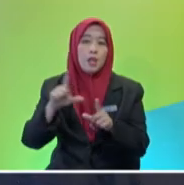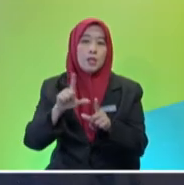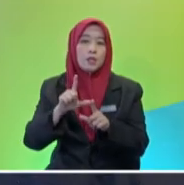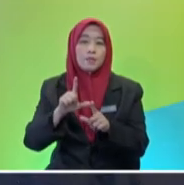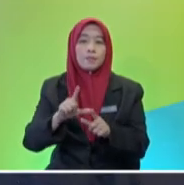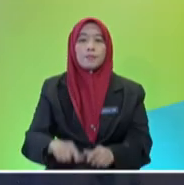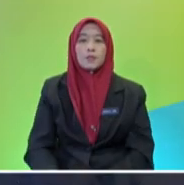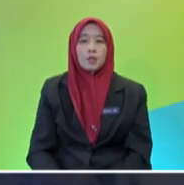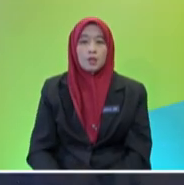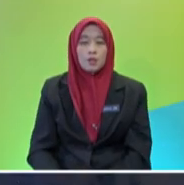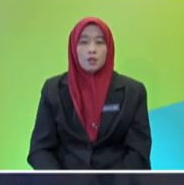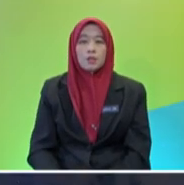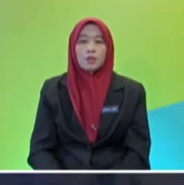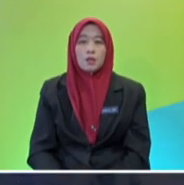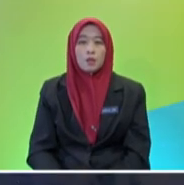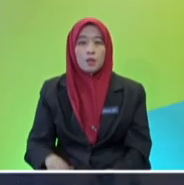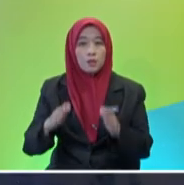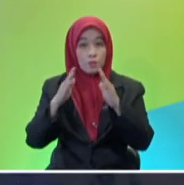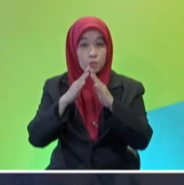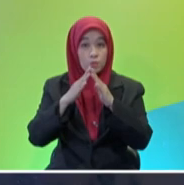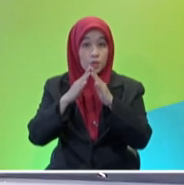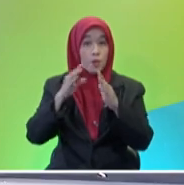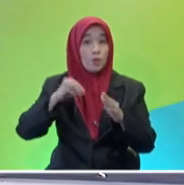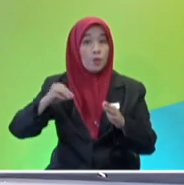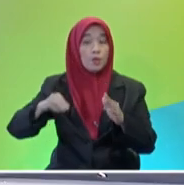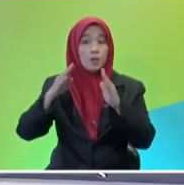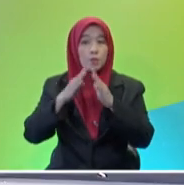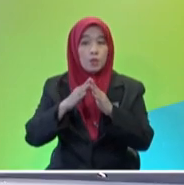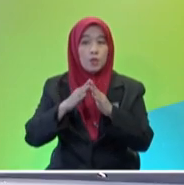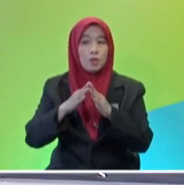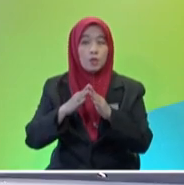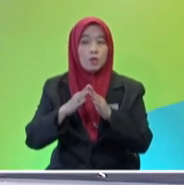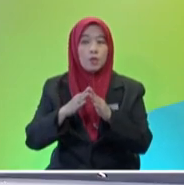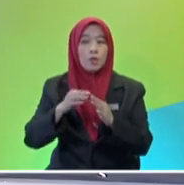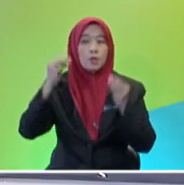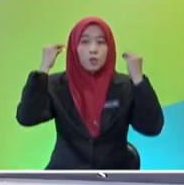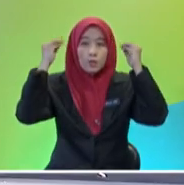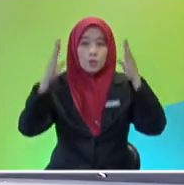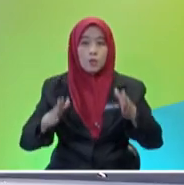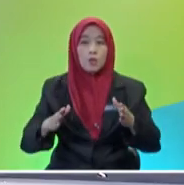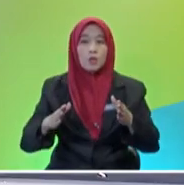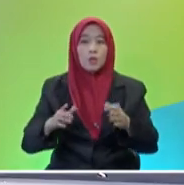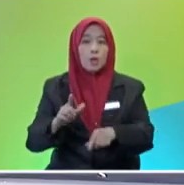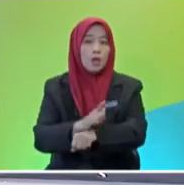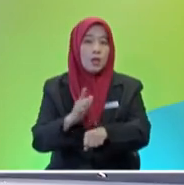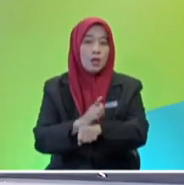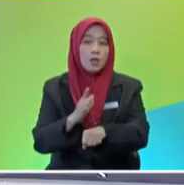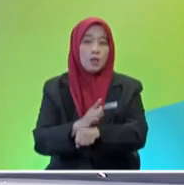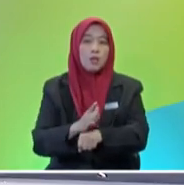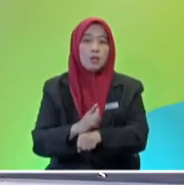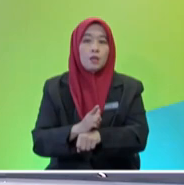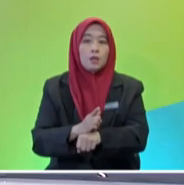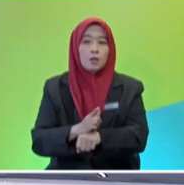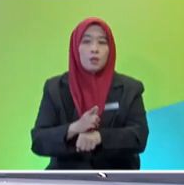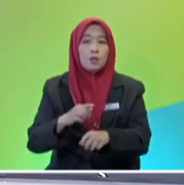that means for pupils at home and those watching as well as me and teacher in the studio, we have to practice our mouth today because we're going to